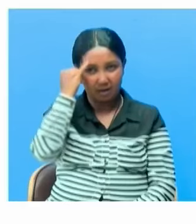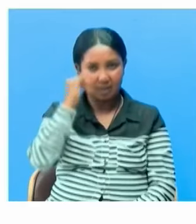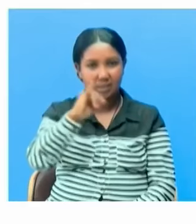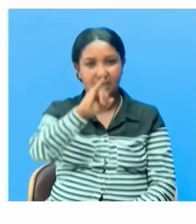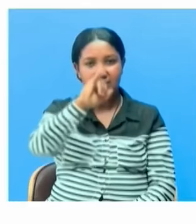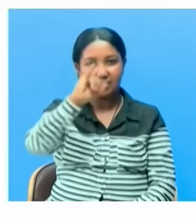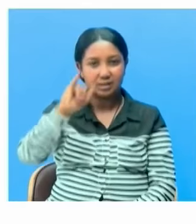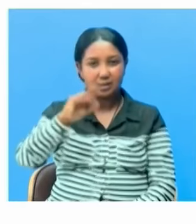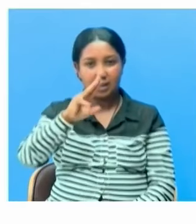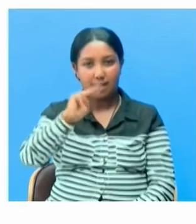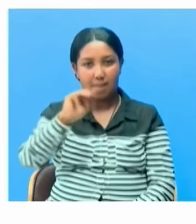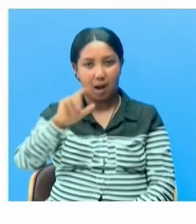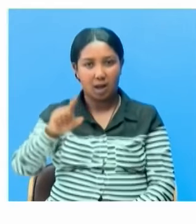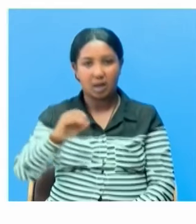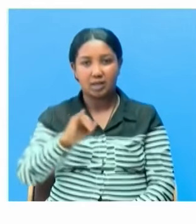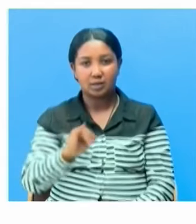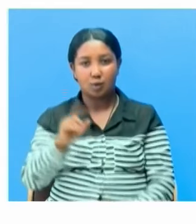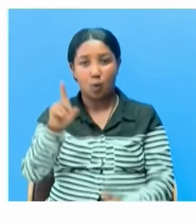is